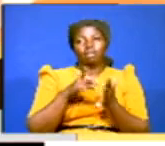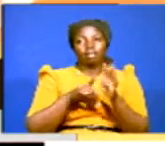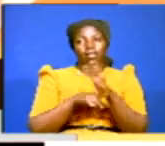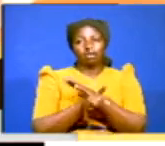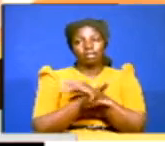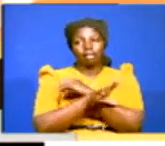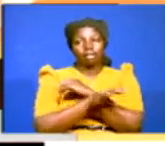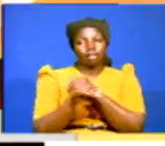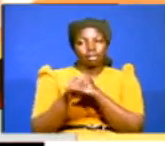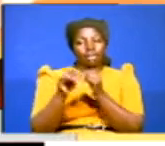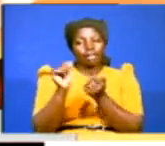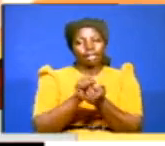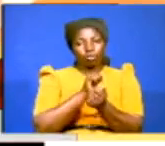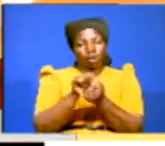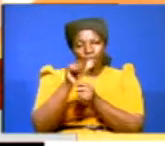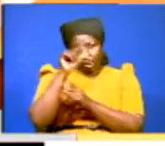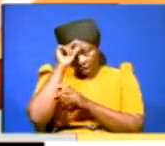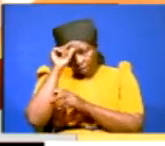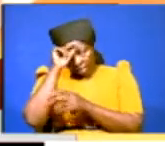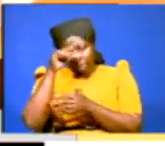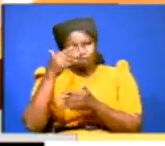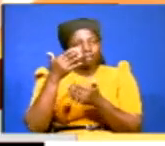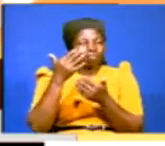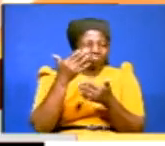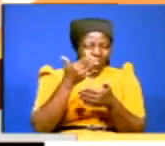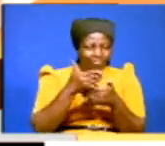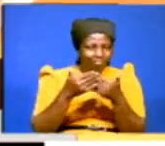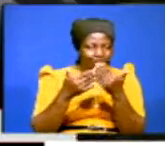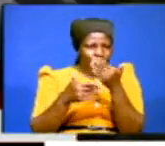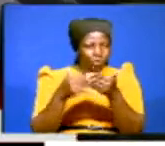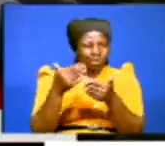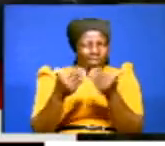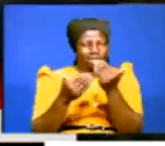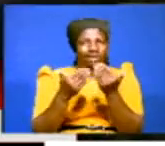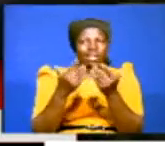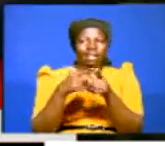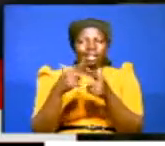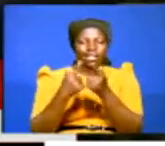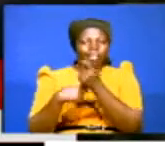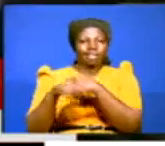government infrastructure and selling them to scrap metal dealers.